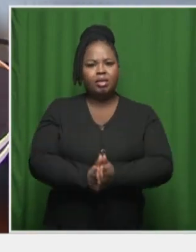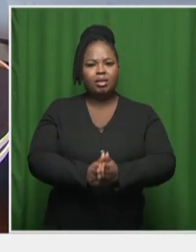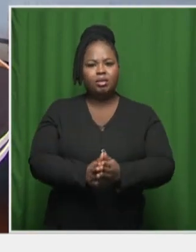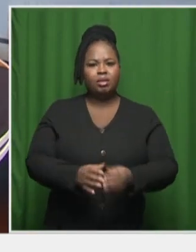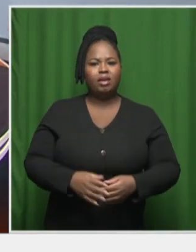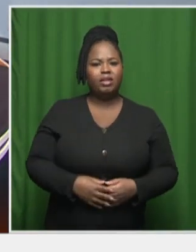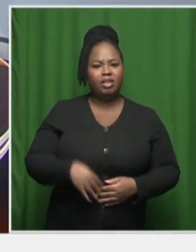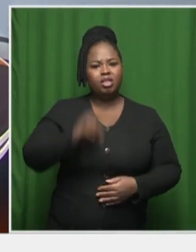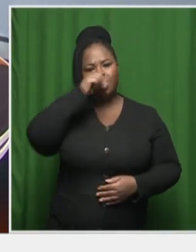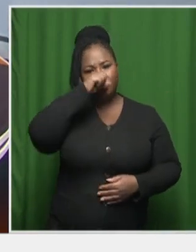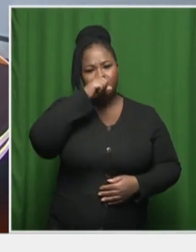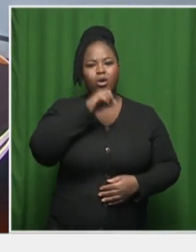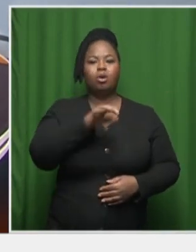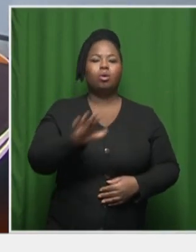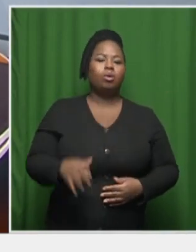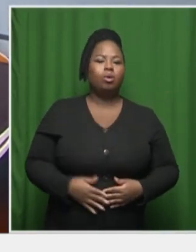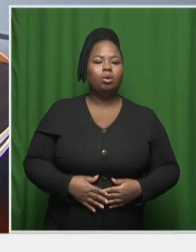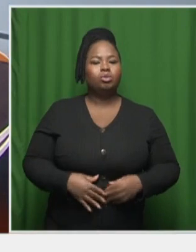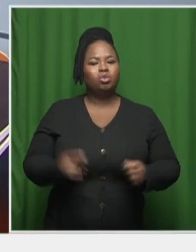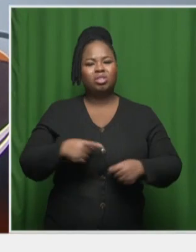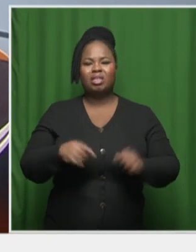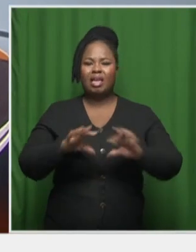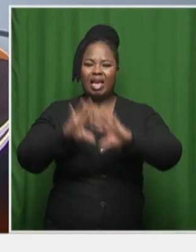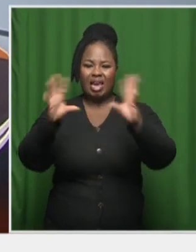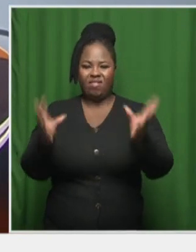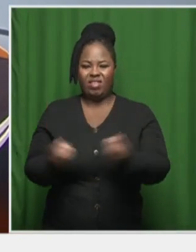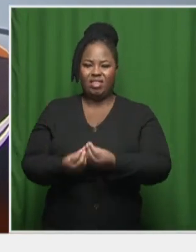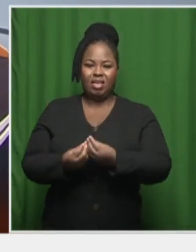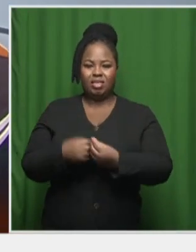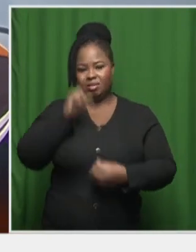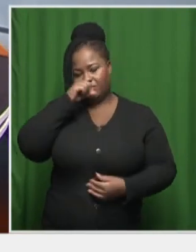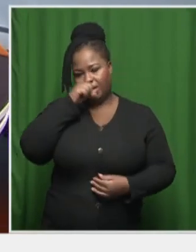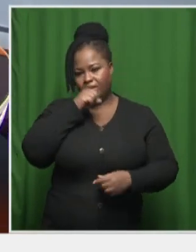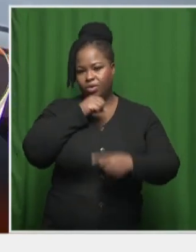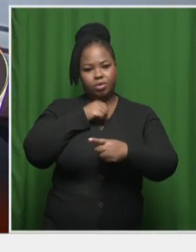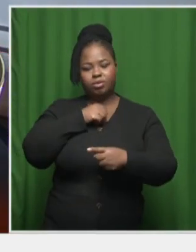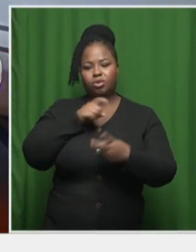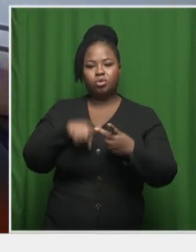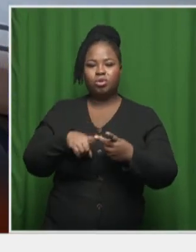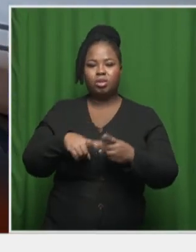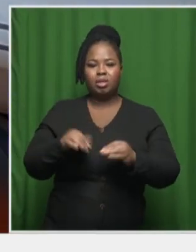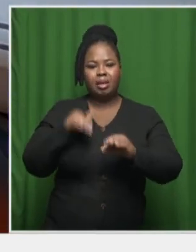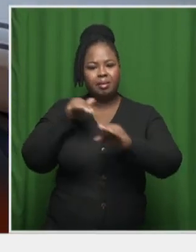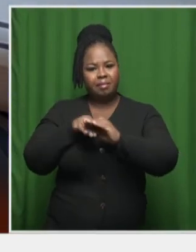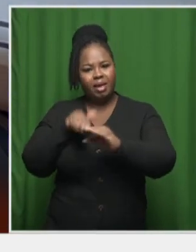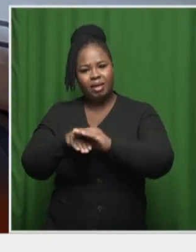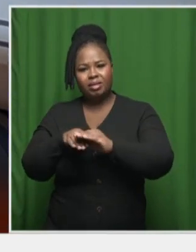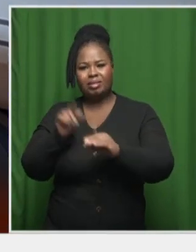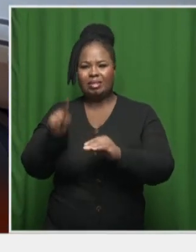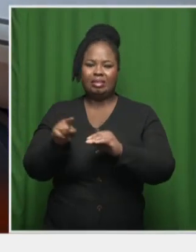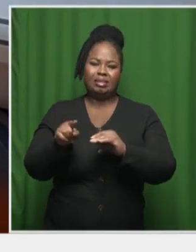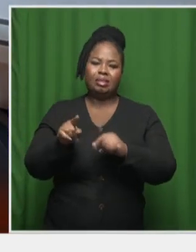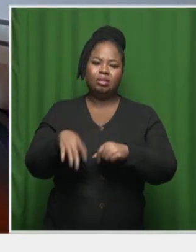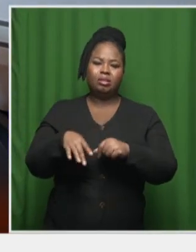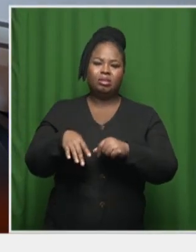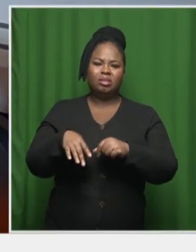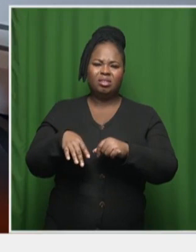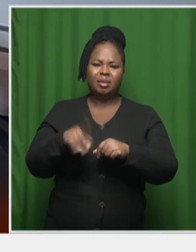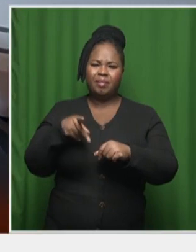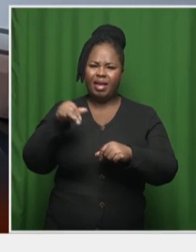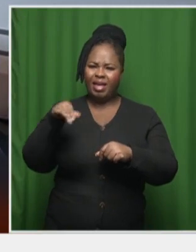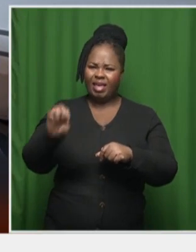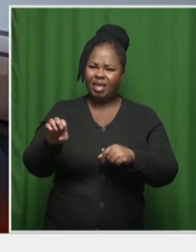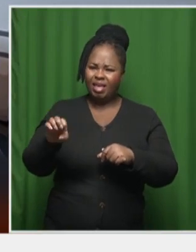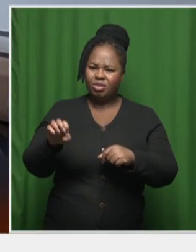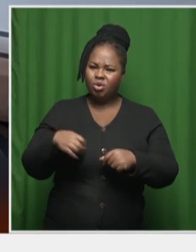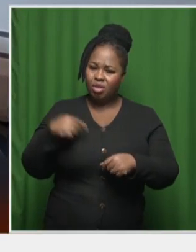nothing. From the crumb pork bits, the pork sausages, pork pies. I made this with the pulled. Pork pie? Yeah, so